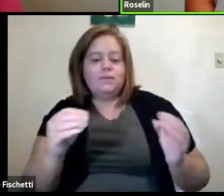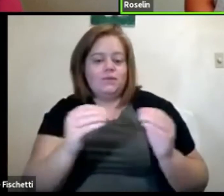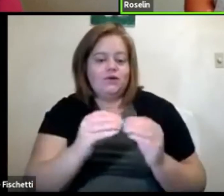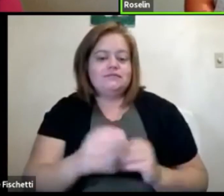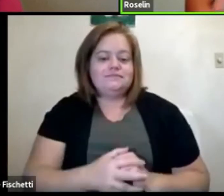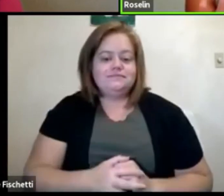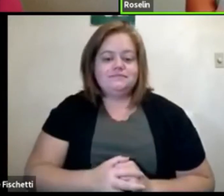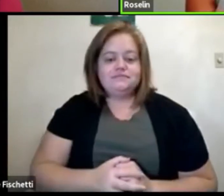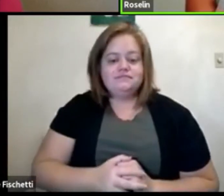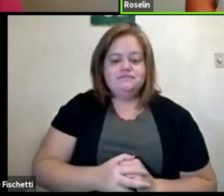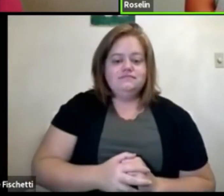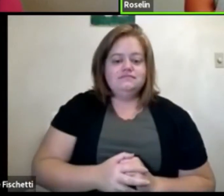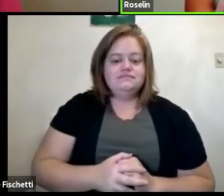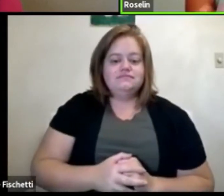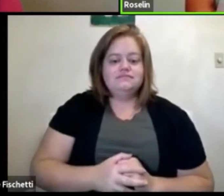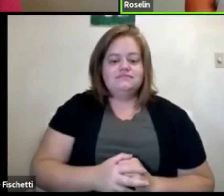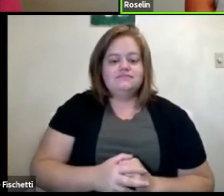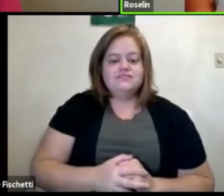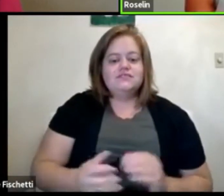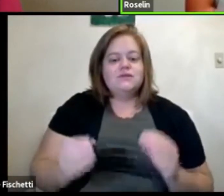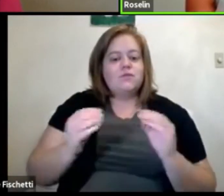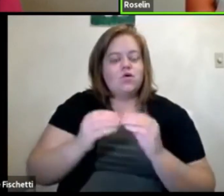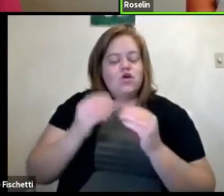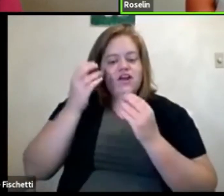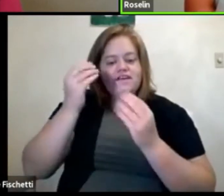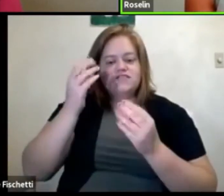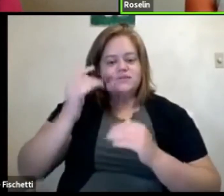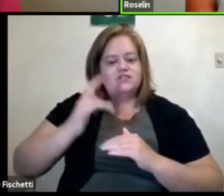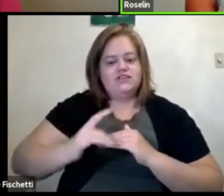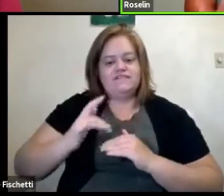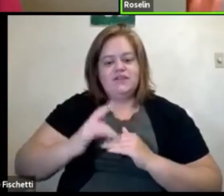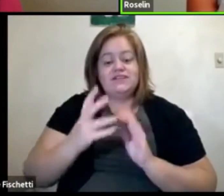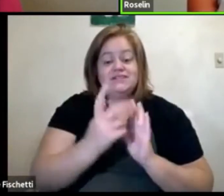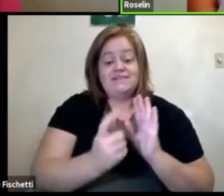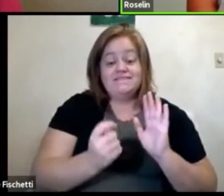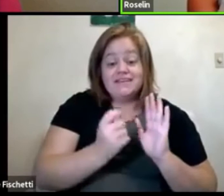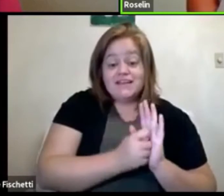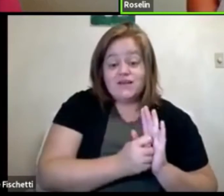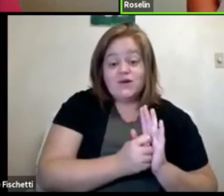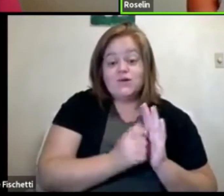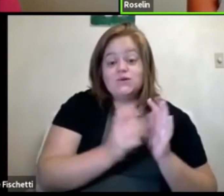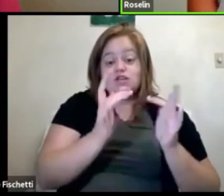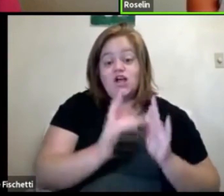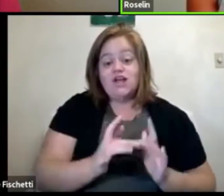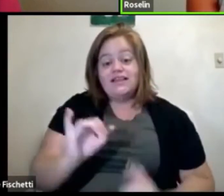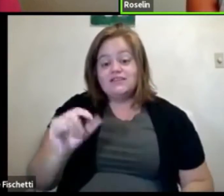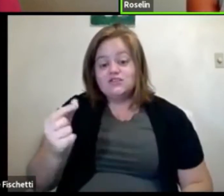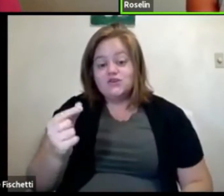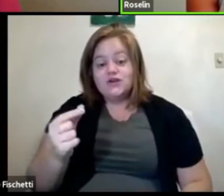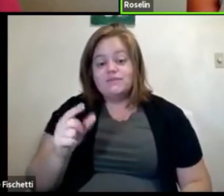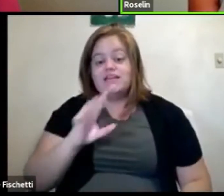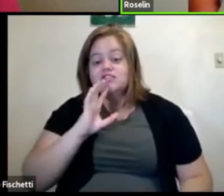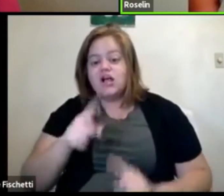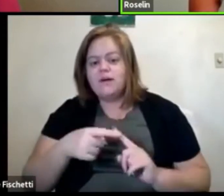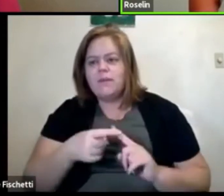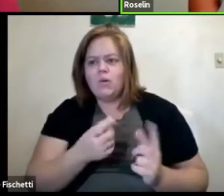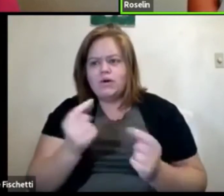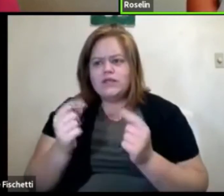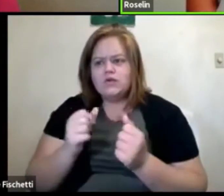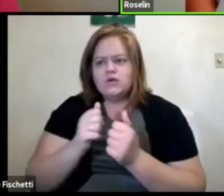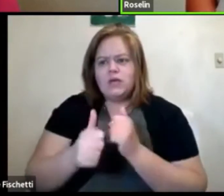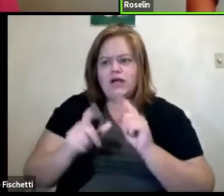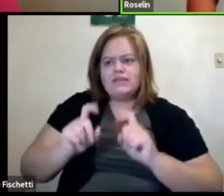there's so much information out there. There's a ton of videos, influencers that they test products, they talk about what they do, what they